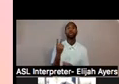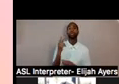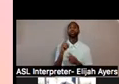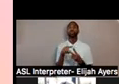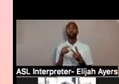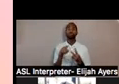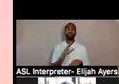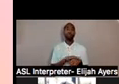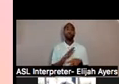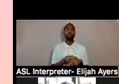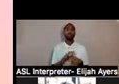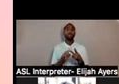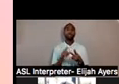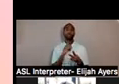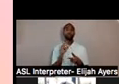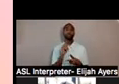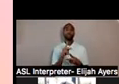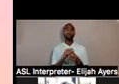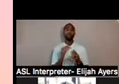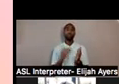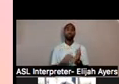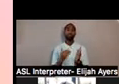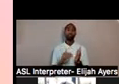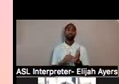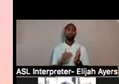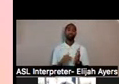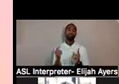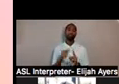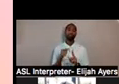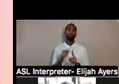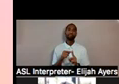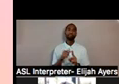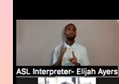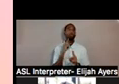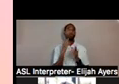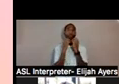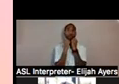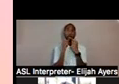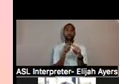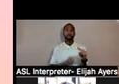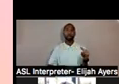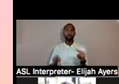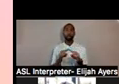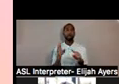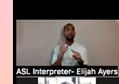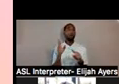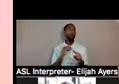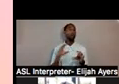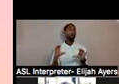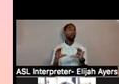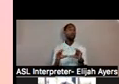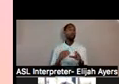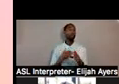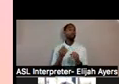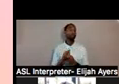are prompts also that we'll return to over and over again in the different care circles that we'll be doing over the course of this